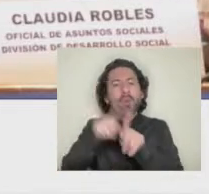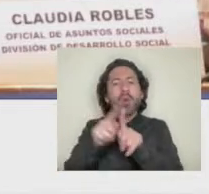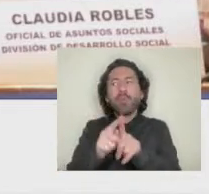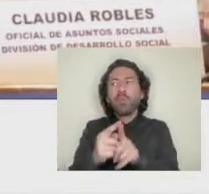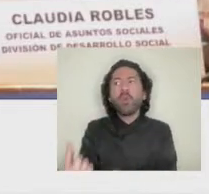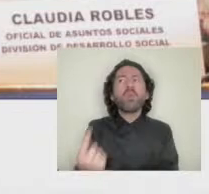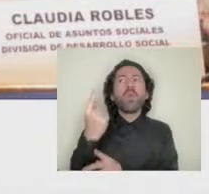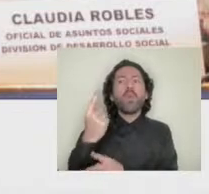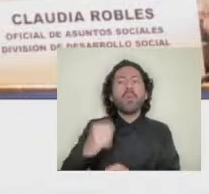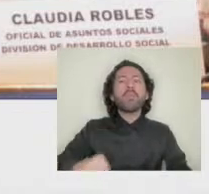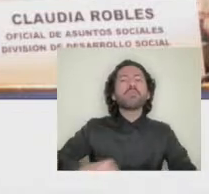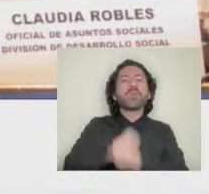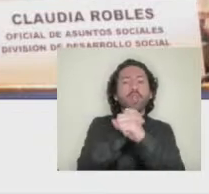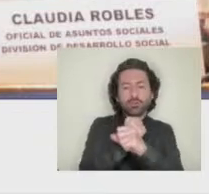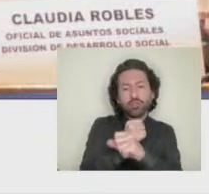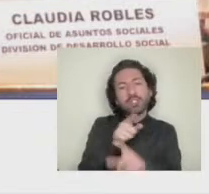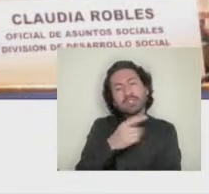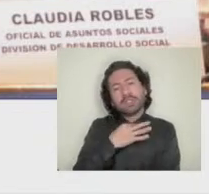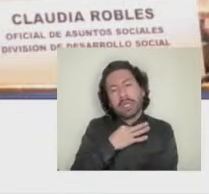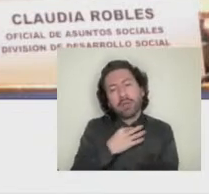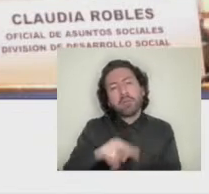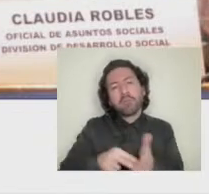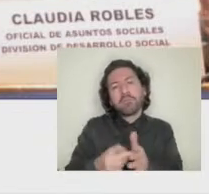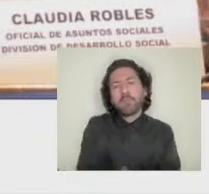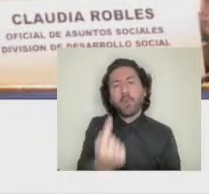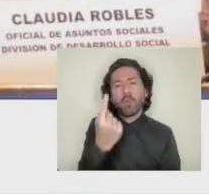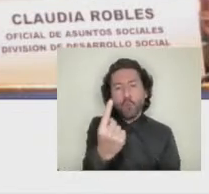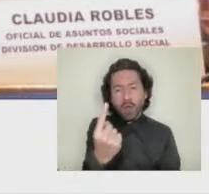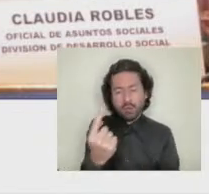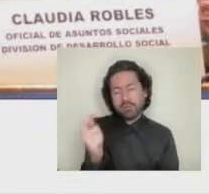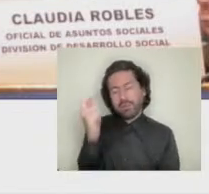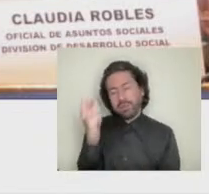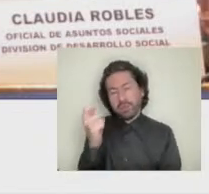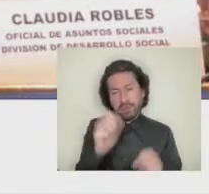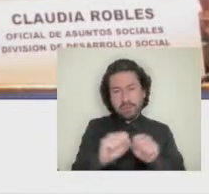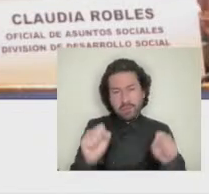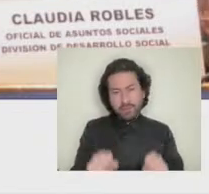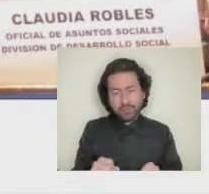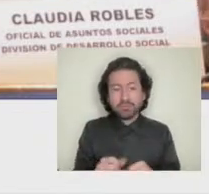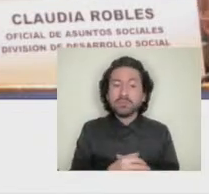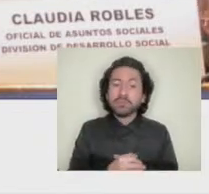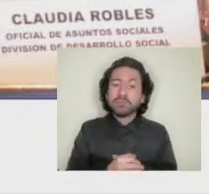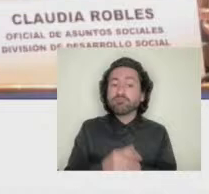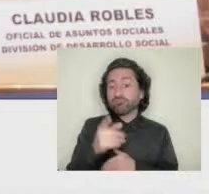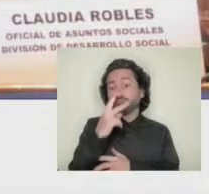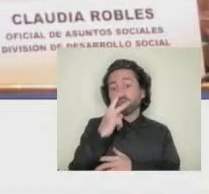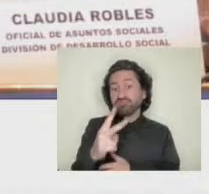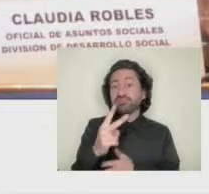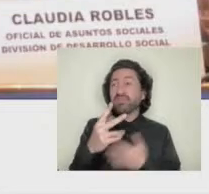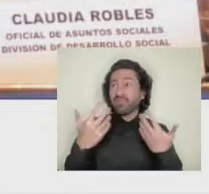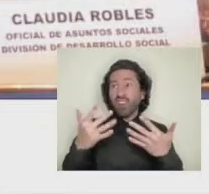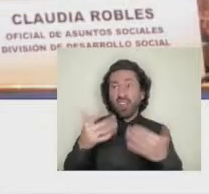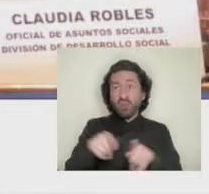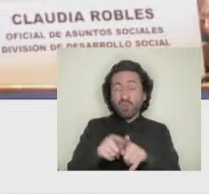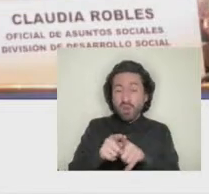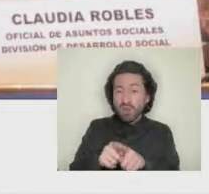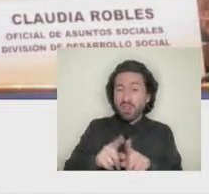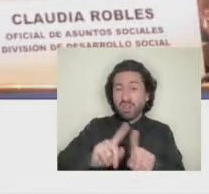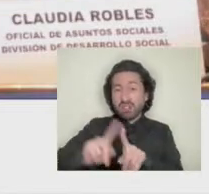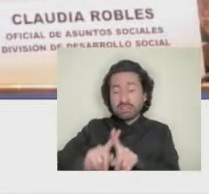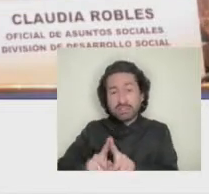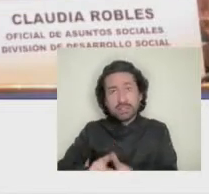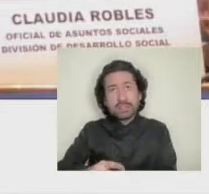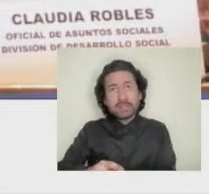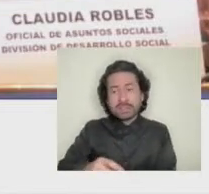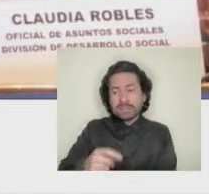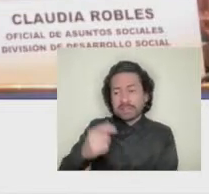individual rationale of protection vis-a-vis the risks as the single social security mechanisms.